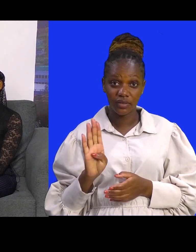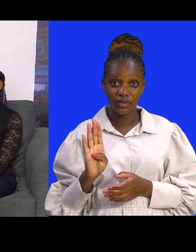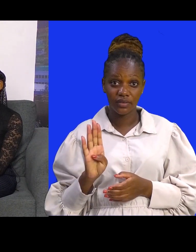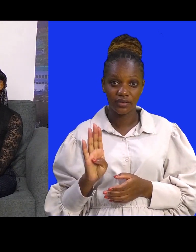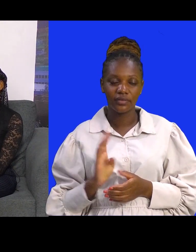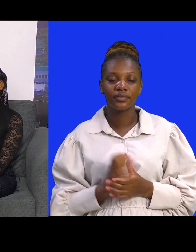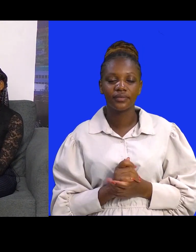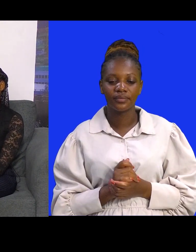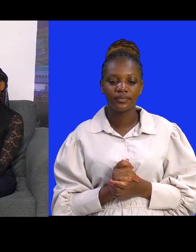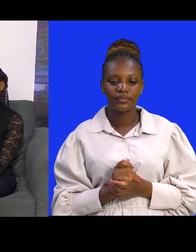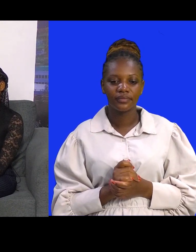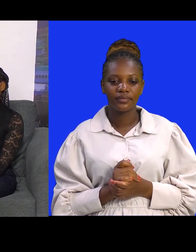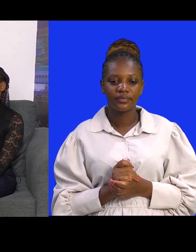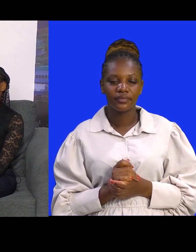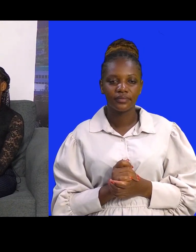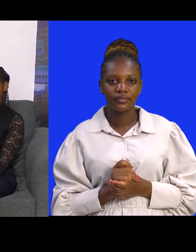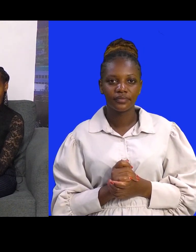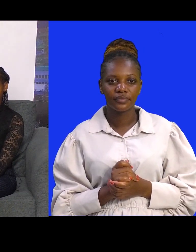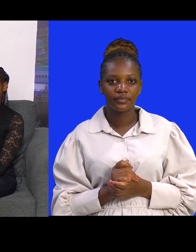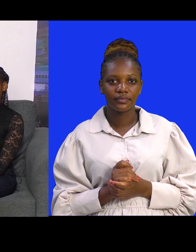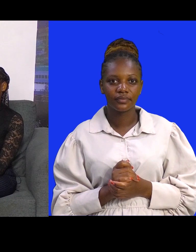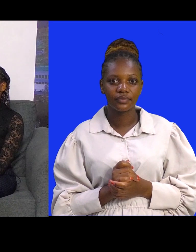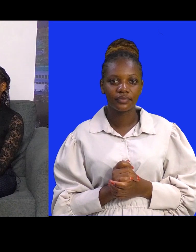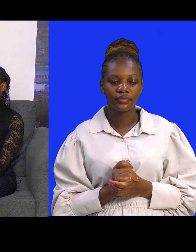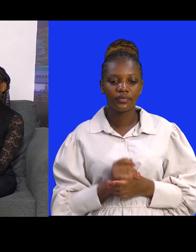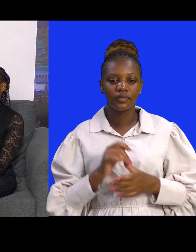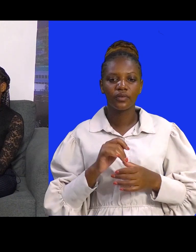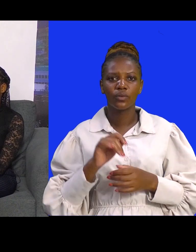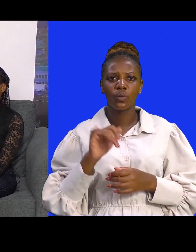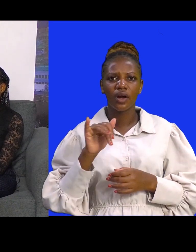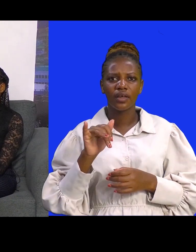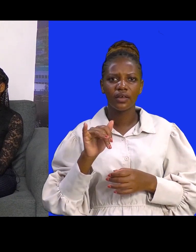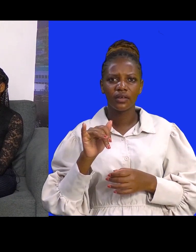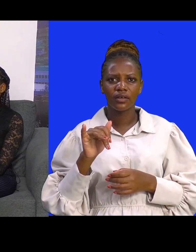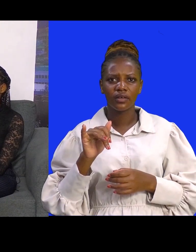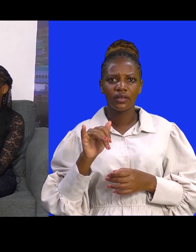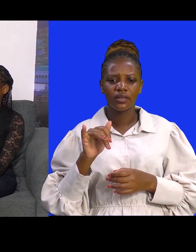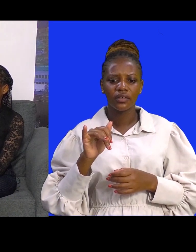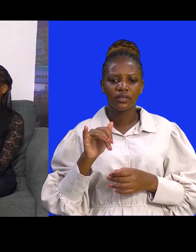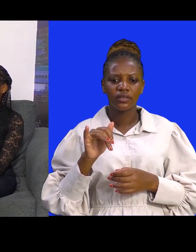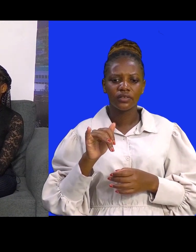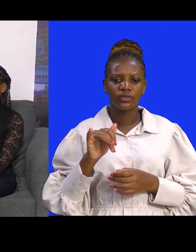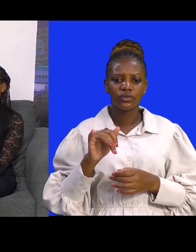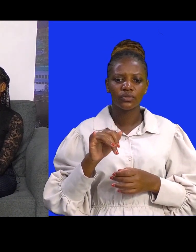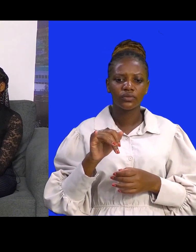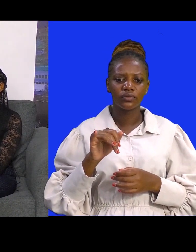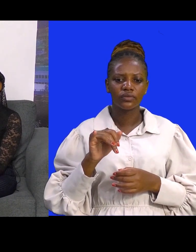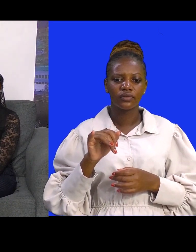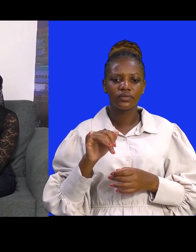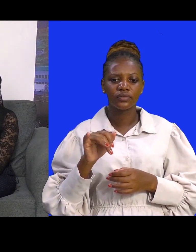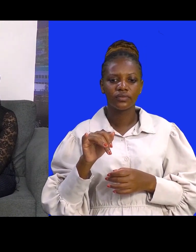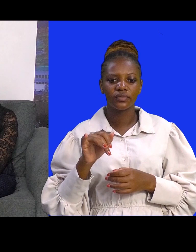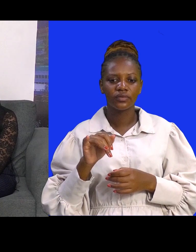That's B. This is B. Yes, that's B. So what is Then O? O. O. Then Y. Y. So me